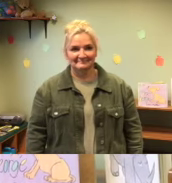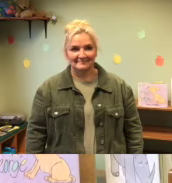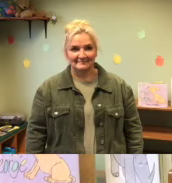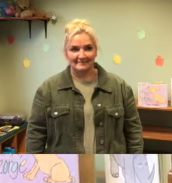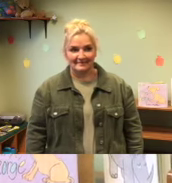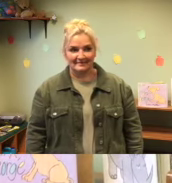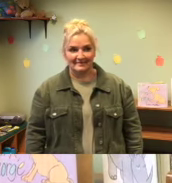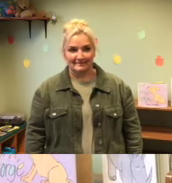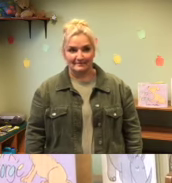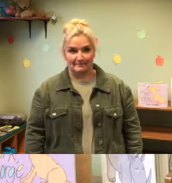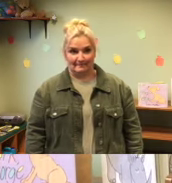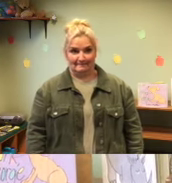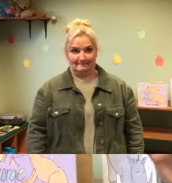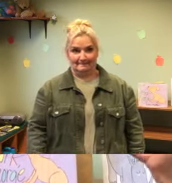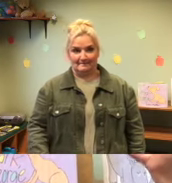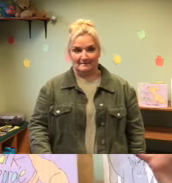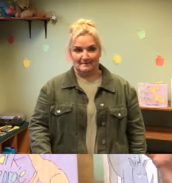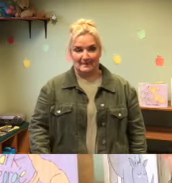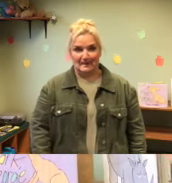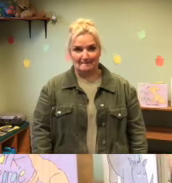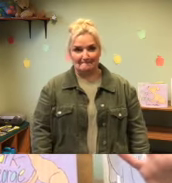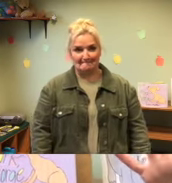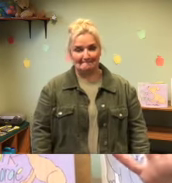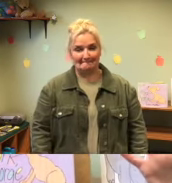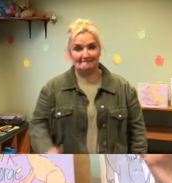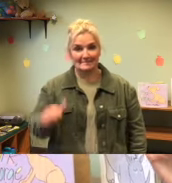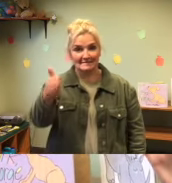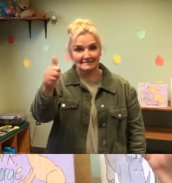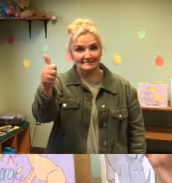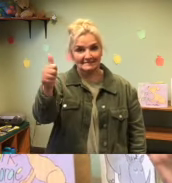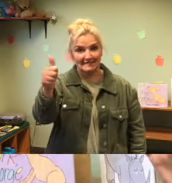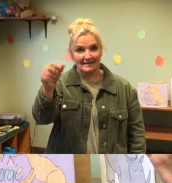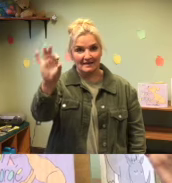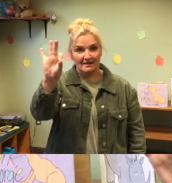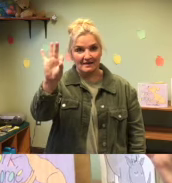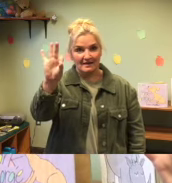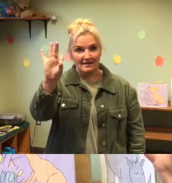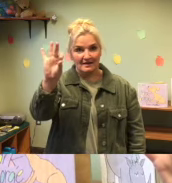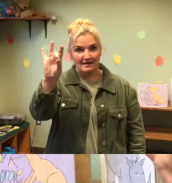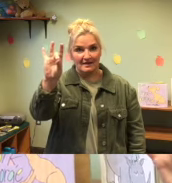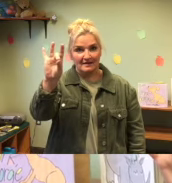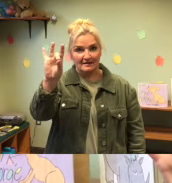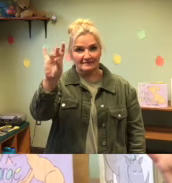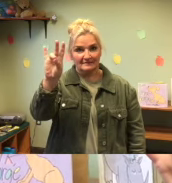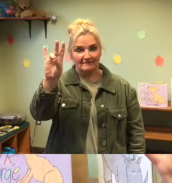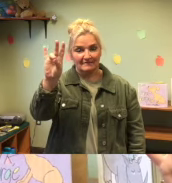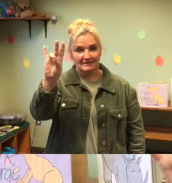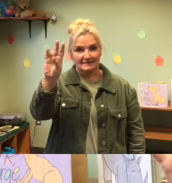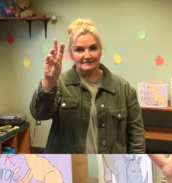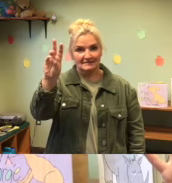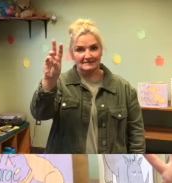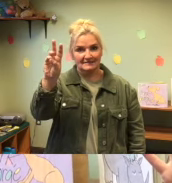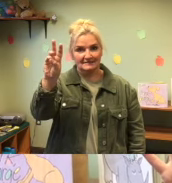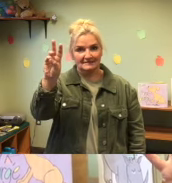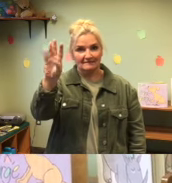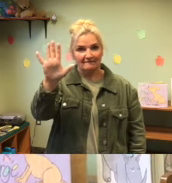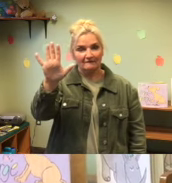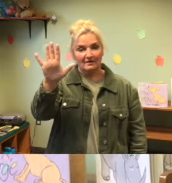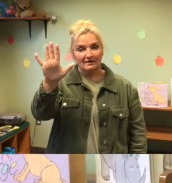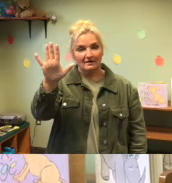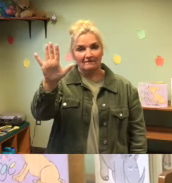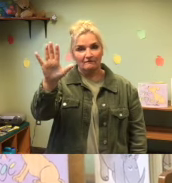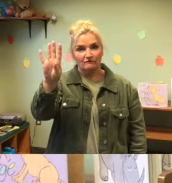We are going to count backwards from 10, 9, 8, 7,